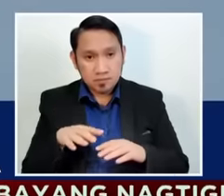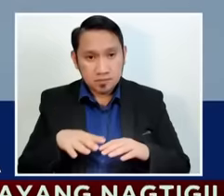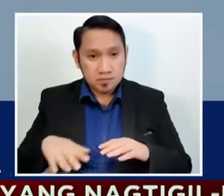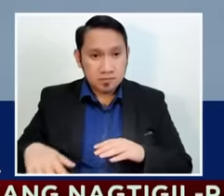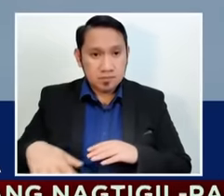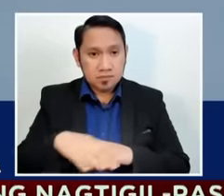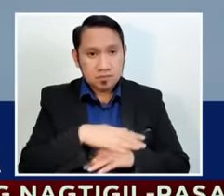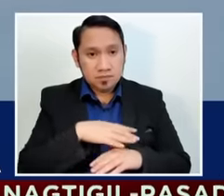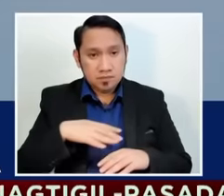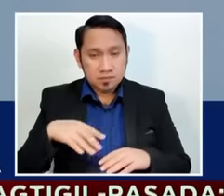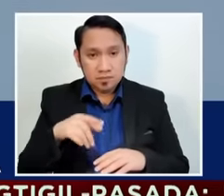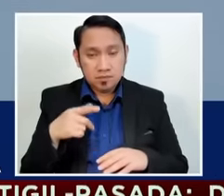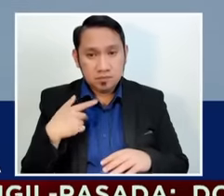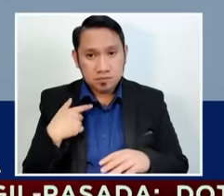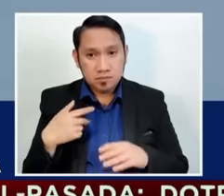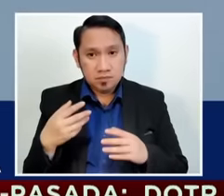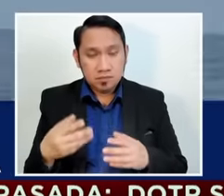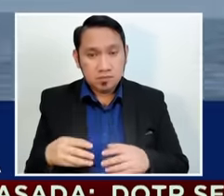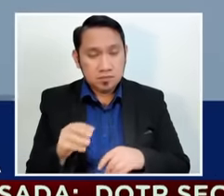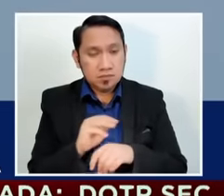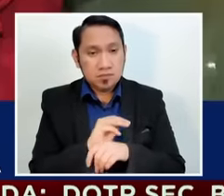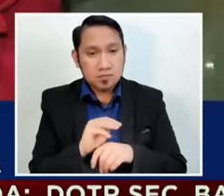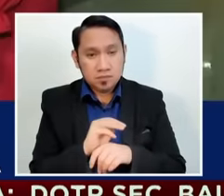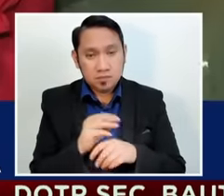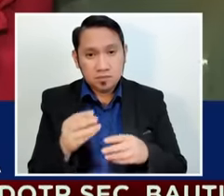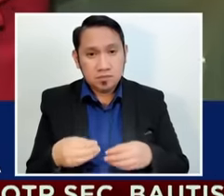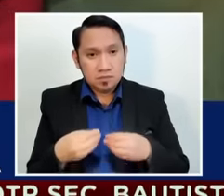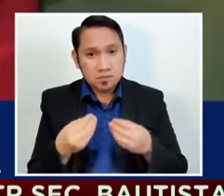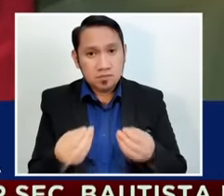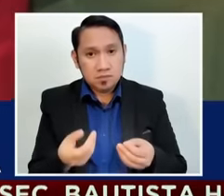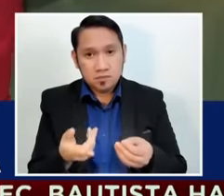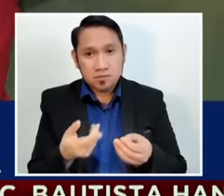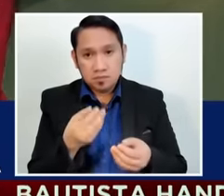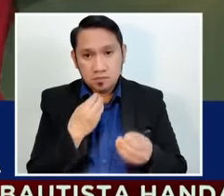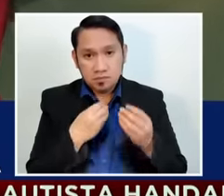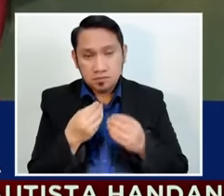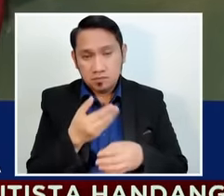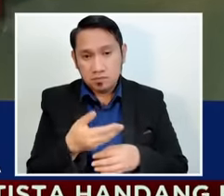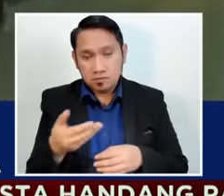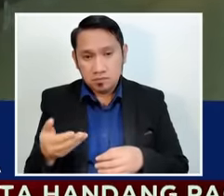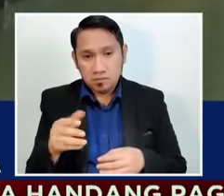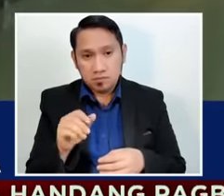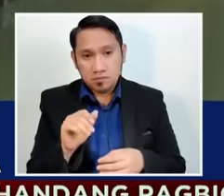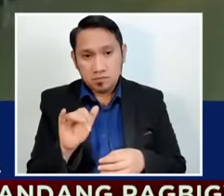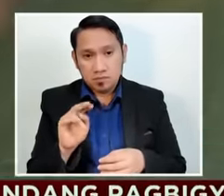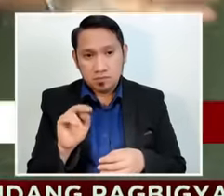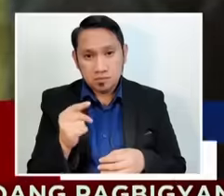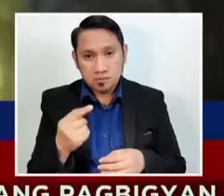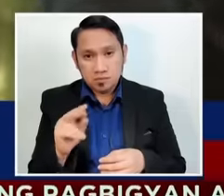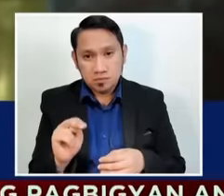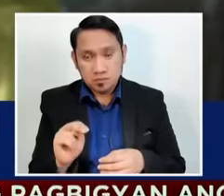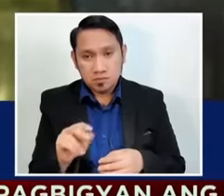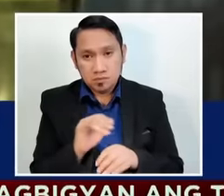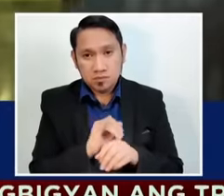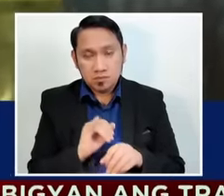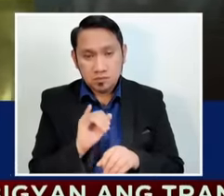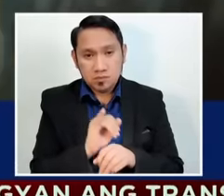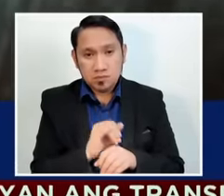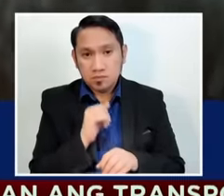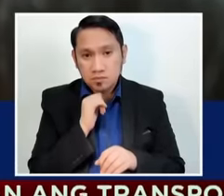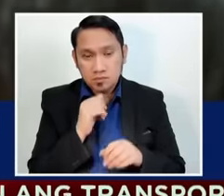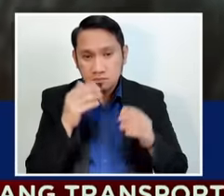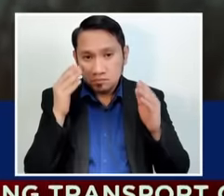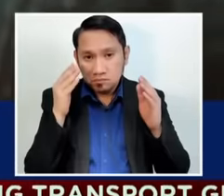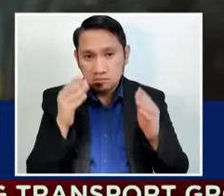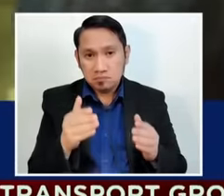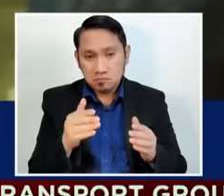may resupply mission ng Pilipinas sa Ayungin Shoal. Giit ng Armed Forces of the Philippines, hindi nakatuon ang Joint